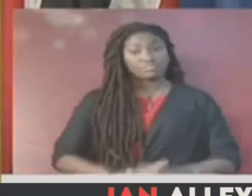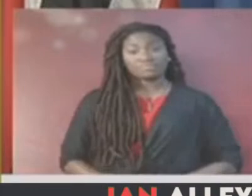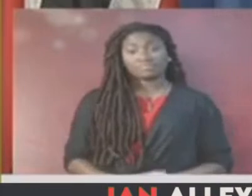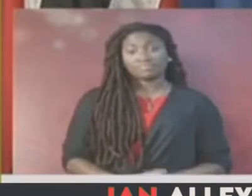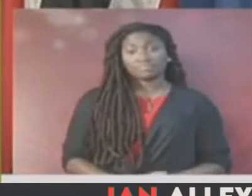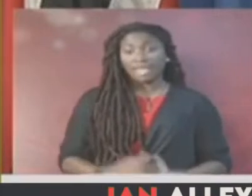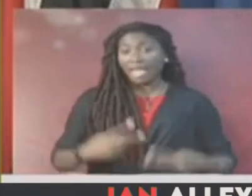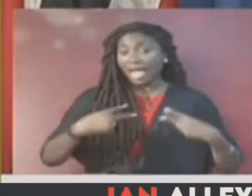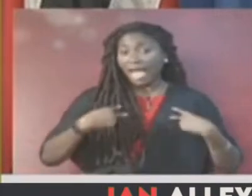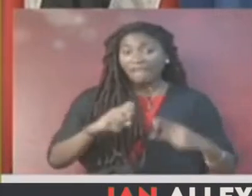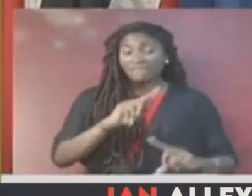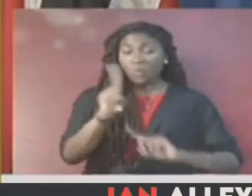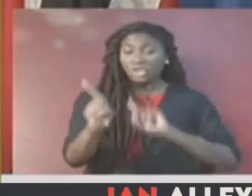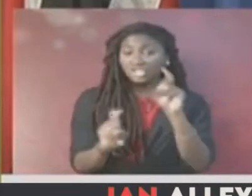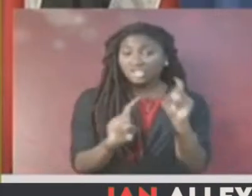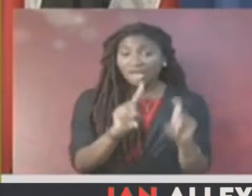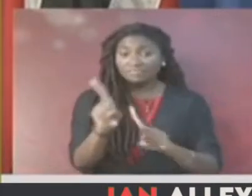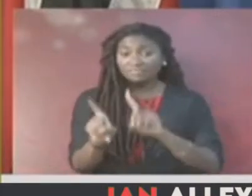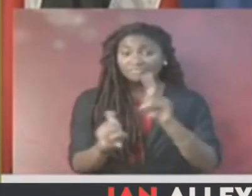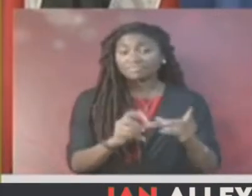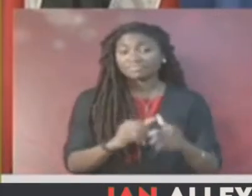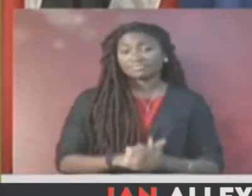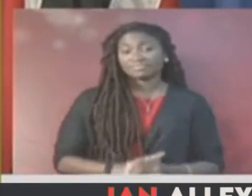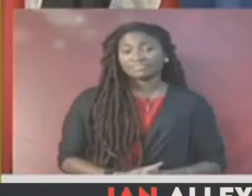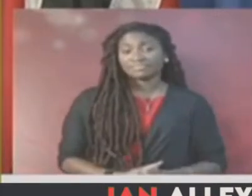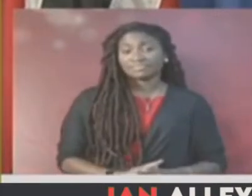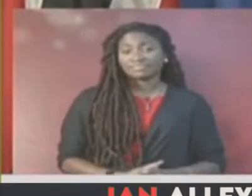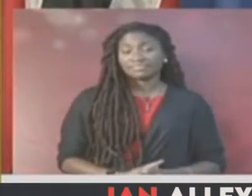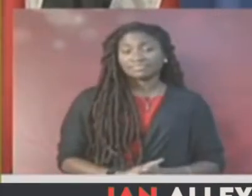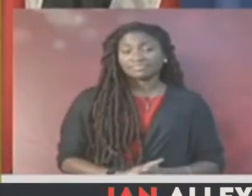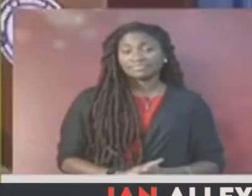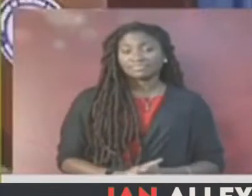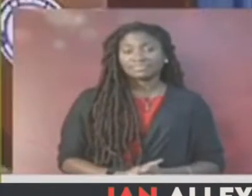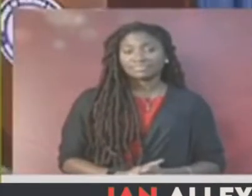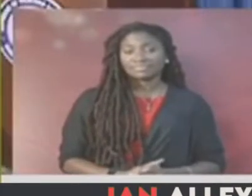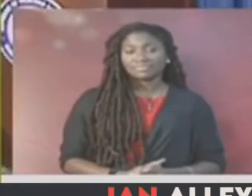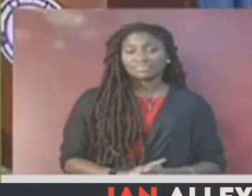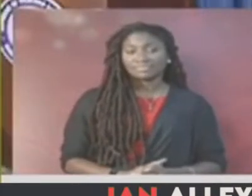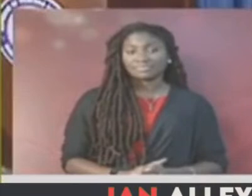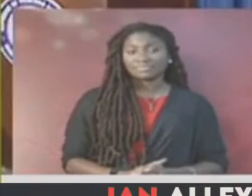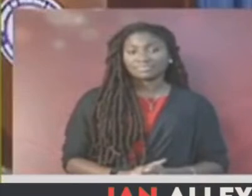If you have any questions, we will take them now.